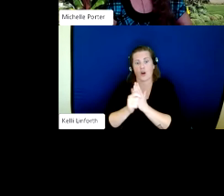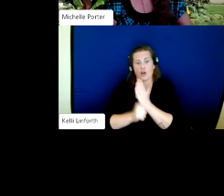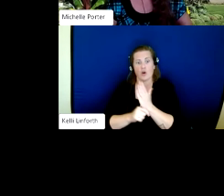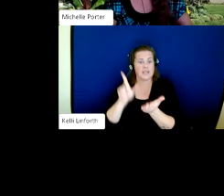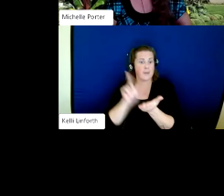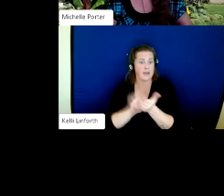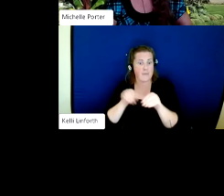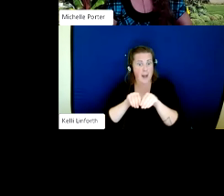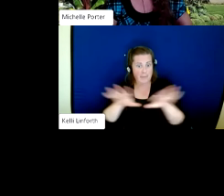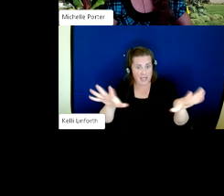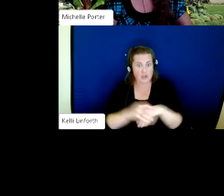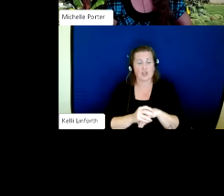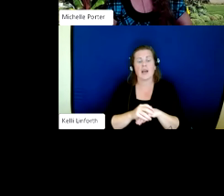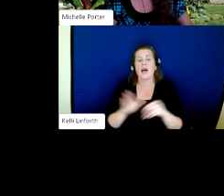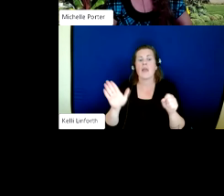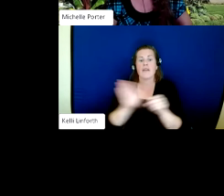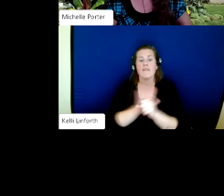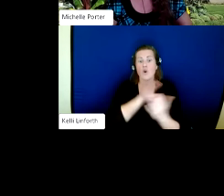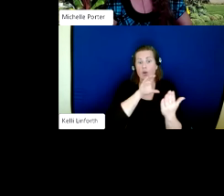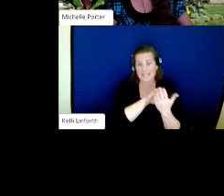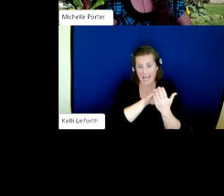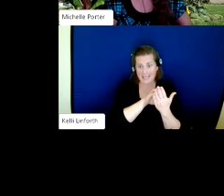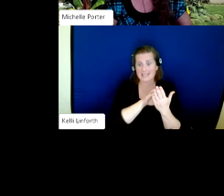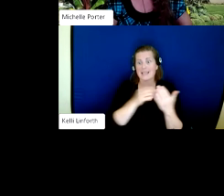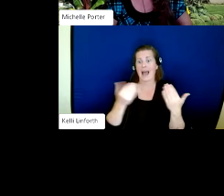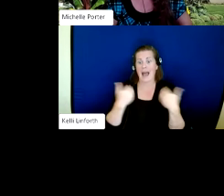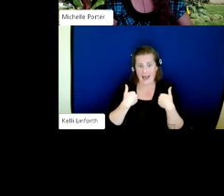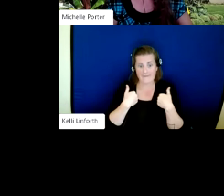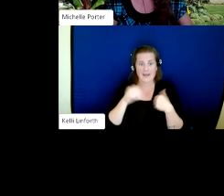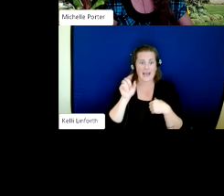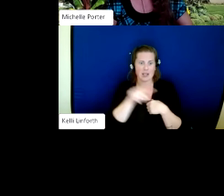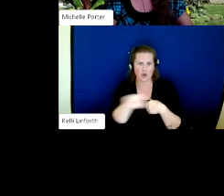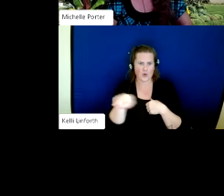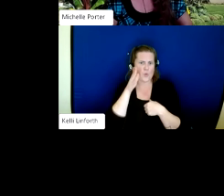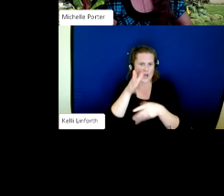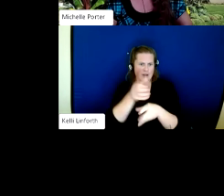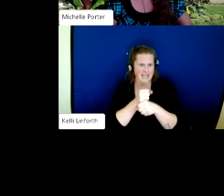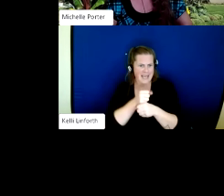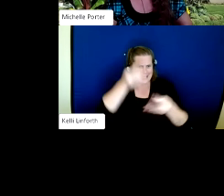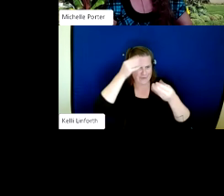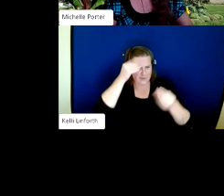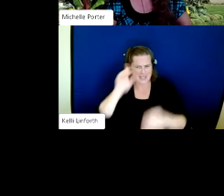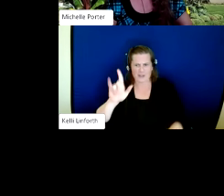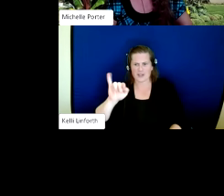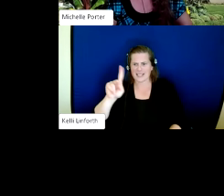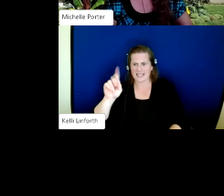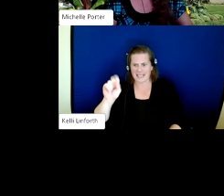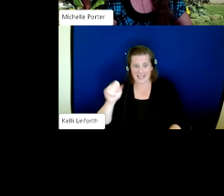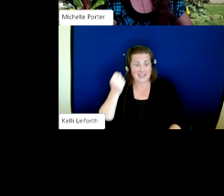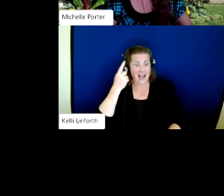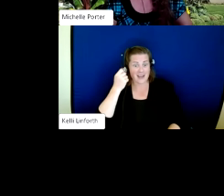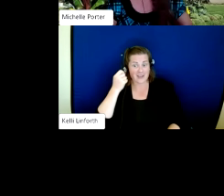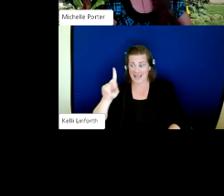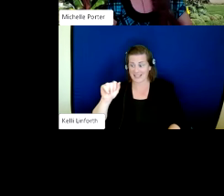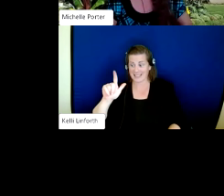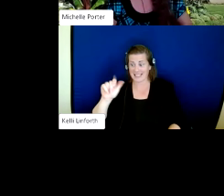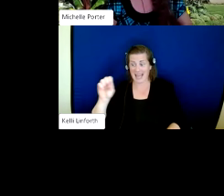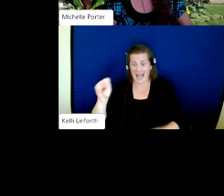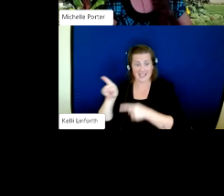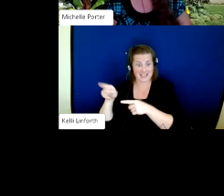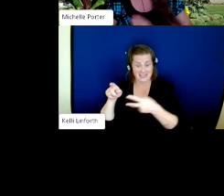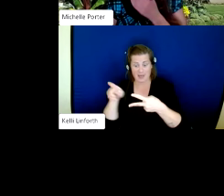published. The full text versions are available and you will get access to those links. And Dallas was the first author on both of those papers. So I